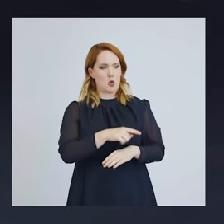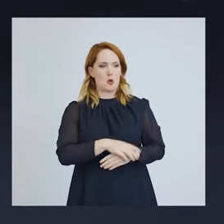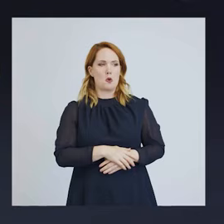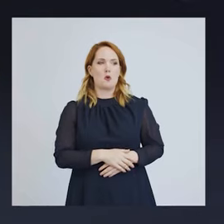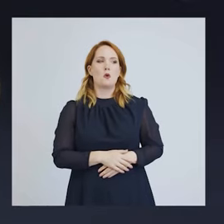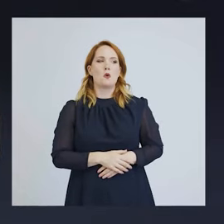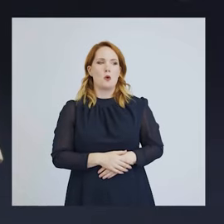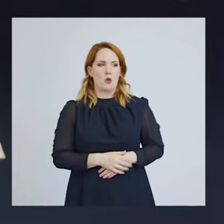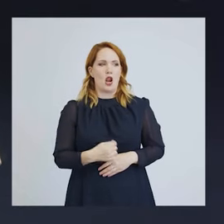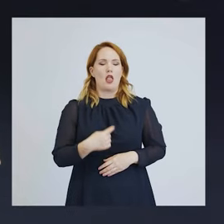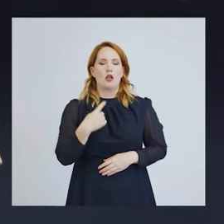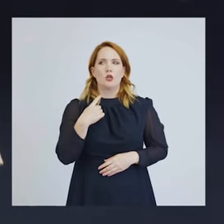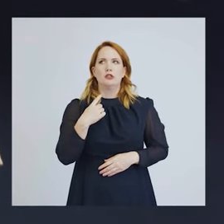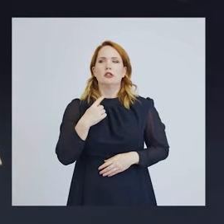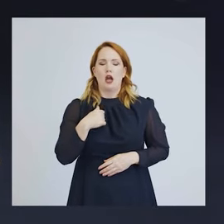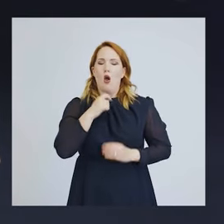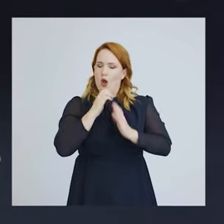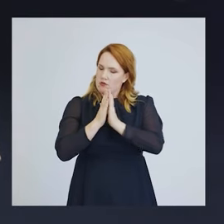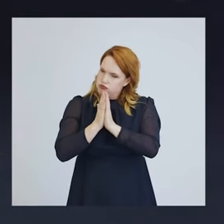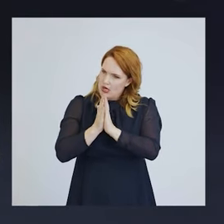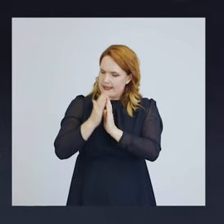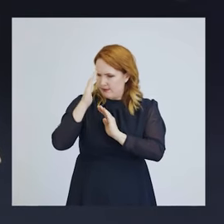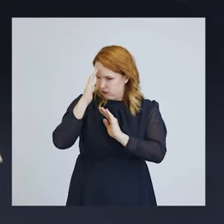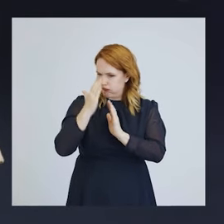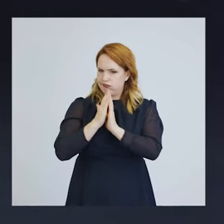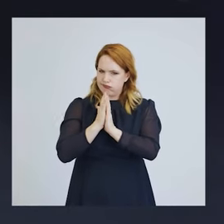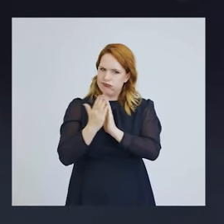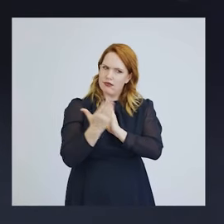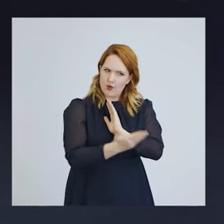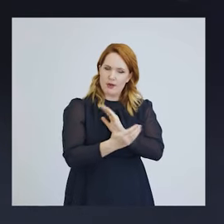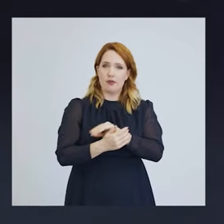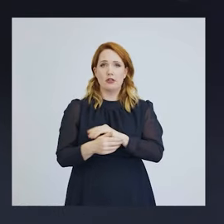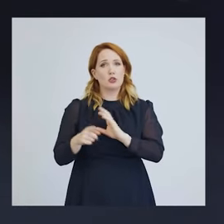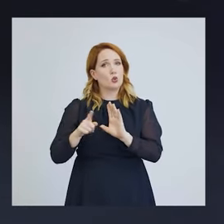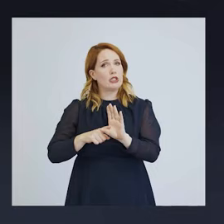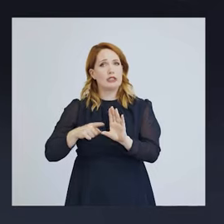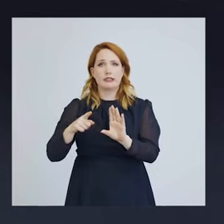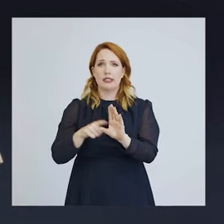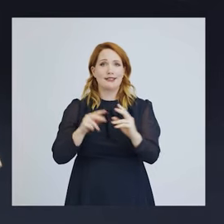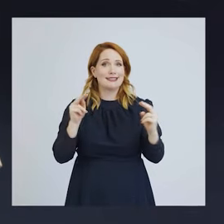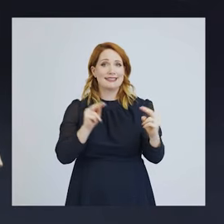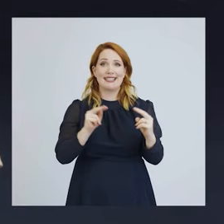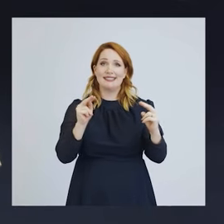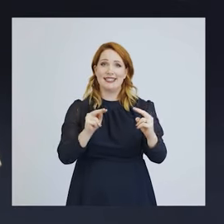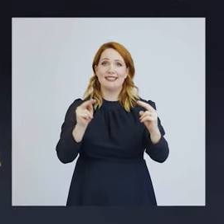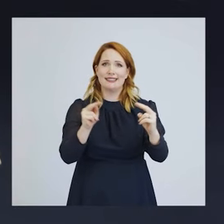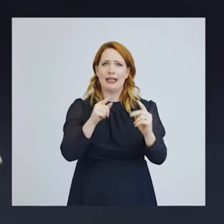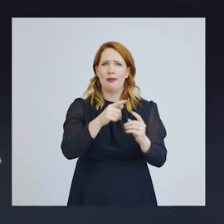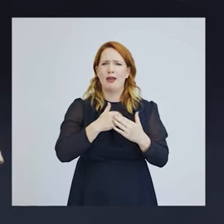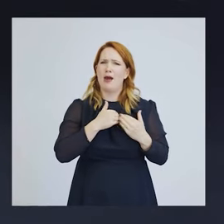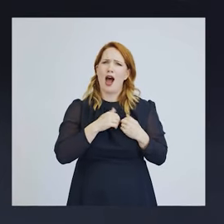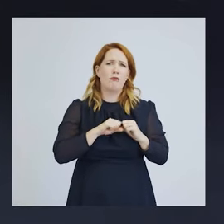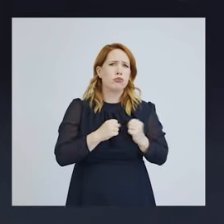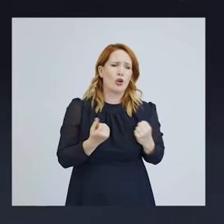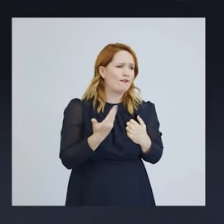saw him and he was in a worse place than before. And I started just thinking, okay, I'm just going to pray even more.